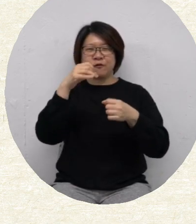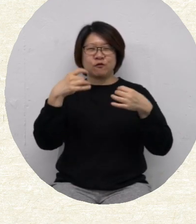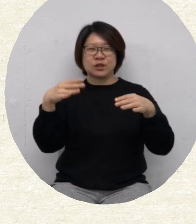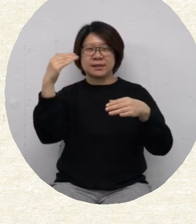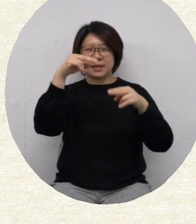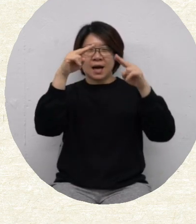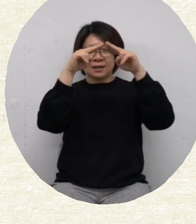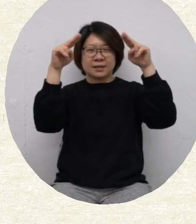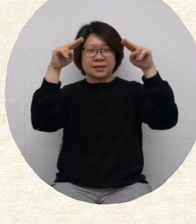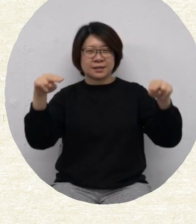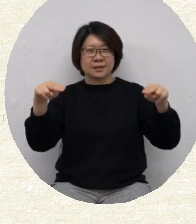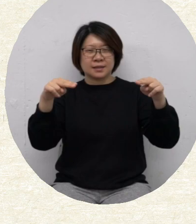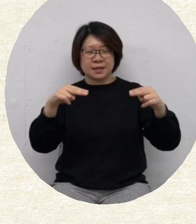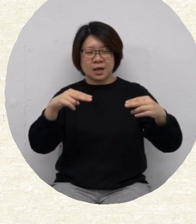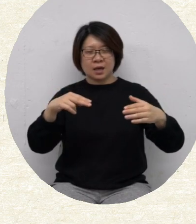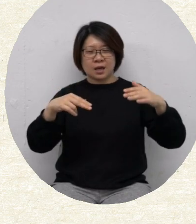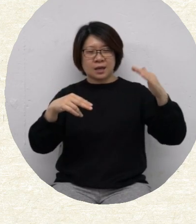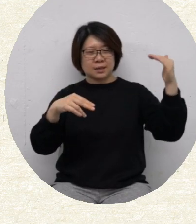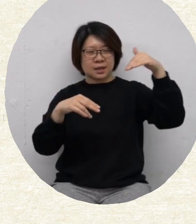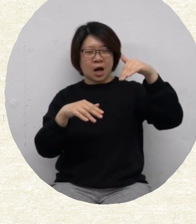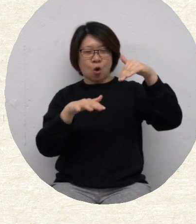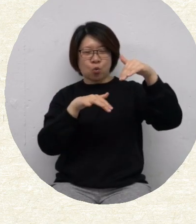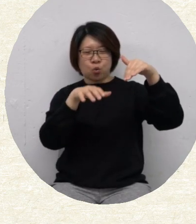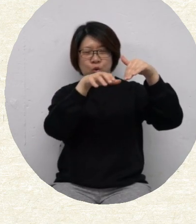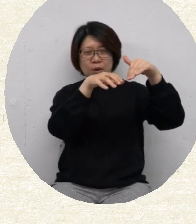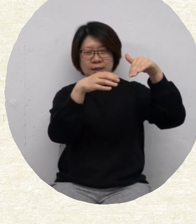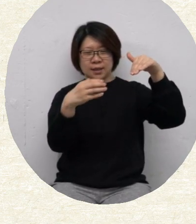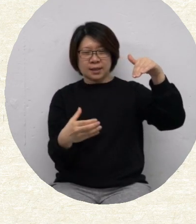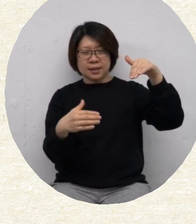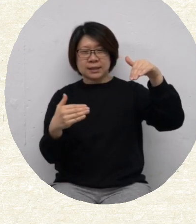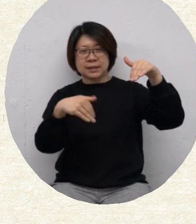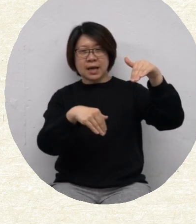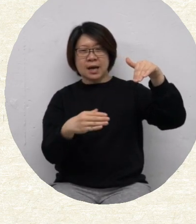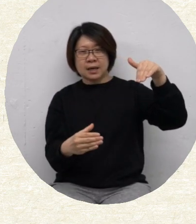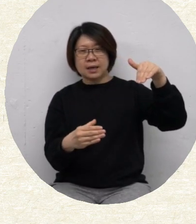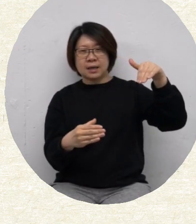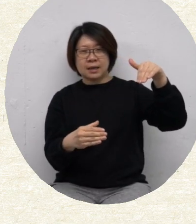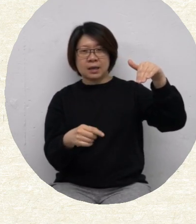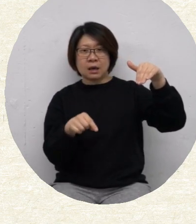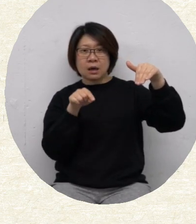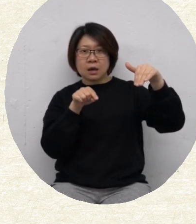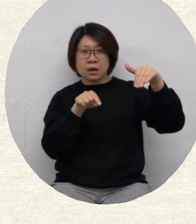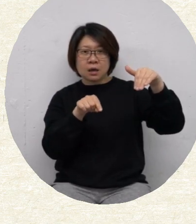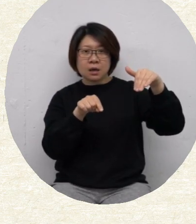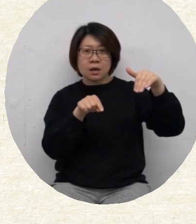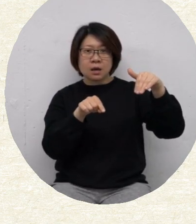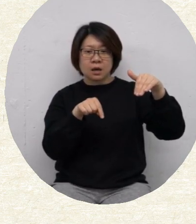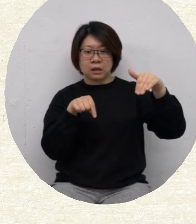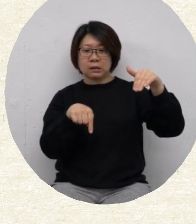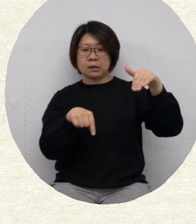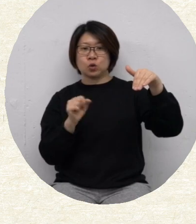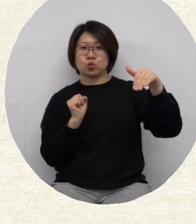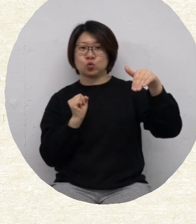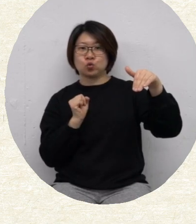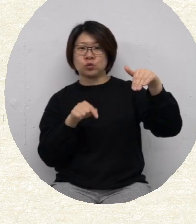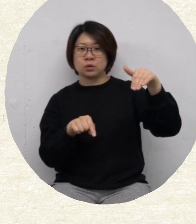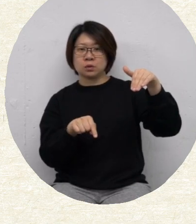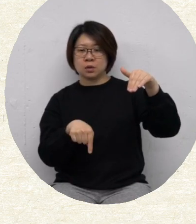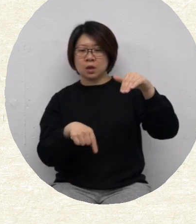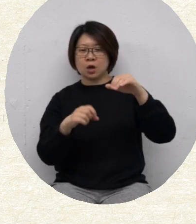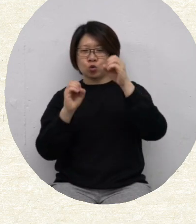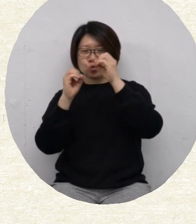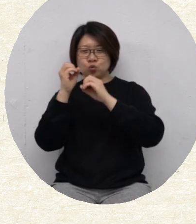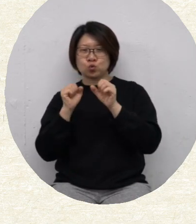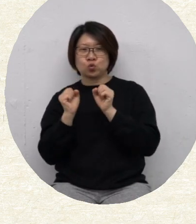cup noodle, suggests that perhaps someone is enjoying their midnight snack while reading a good book on a cold night.